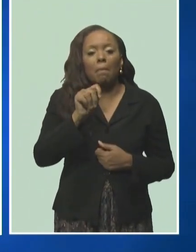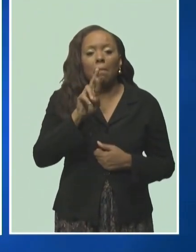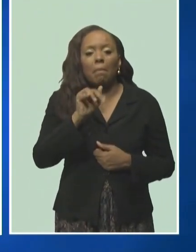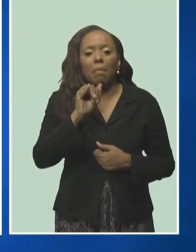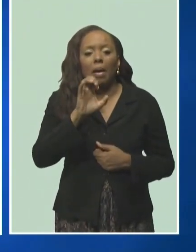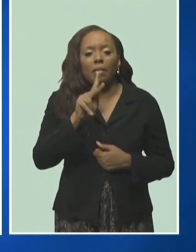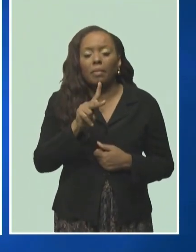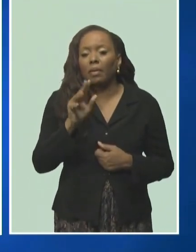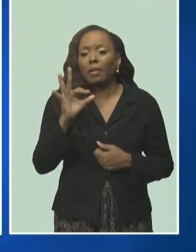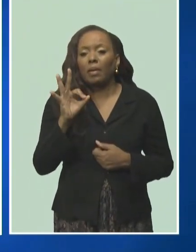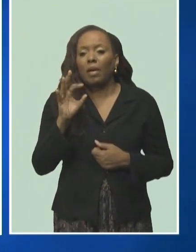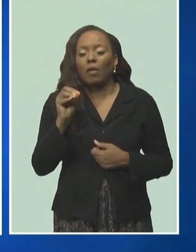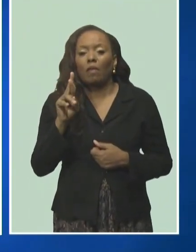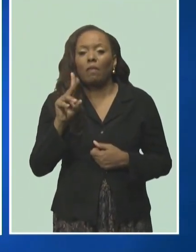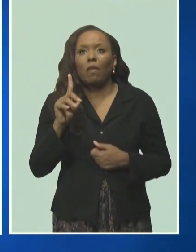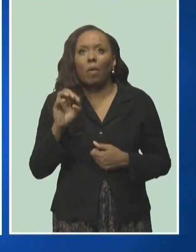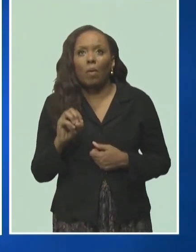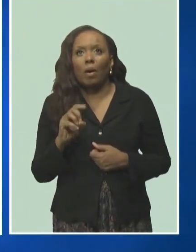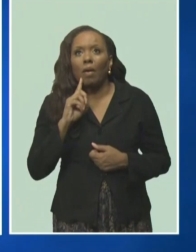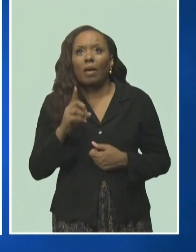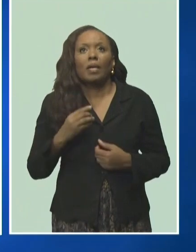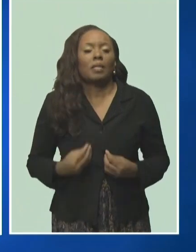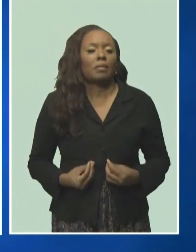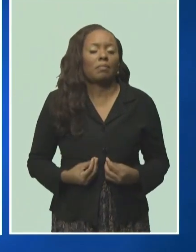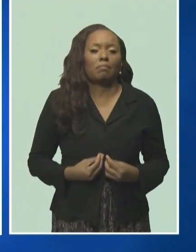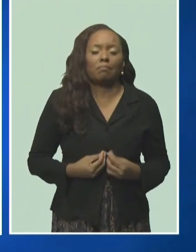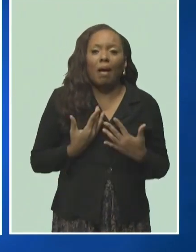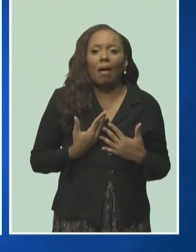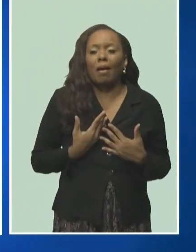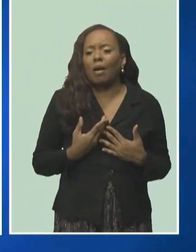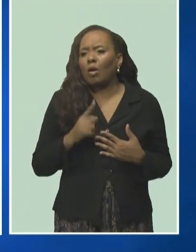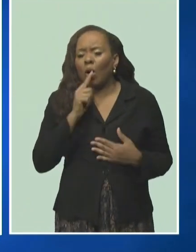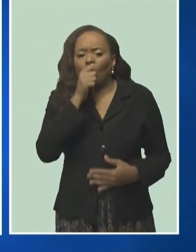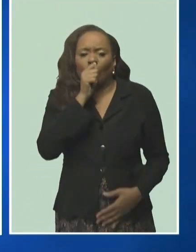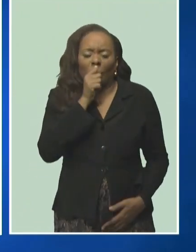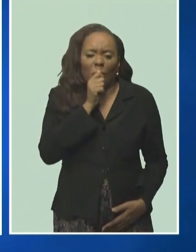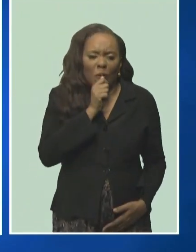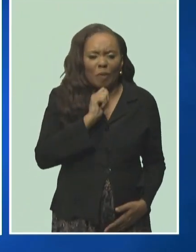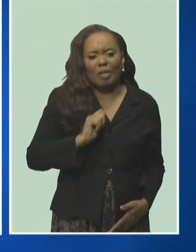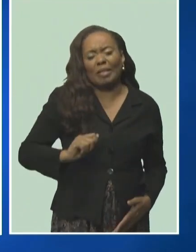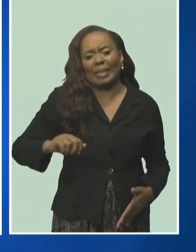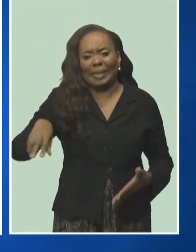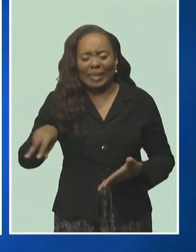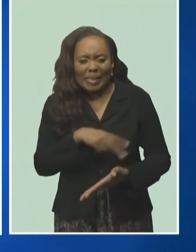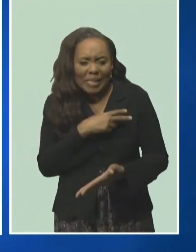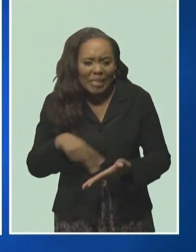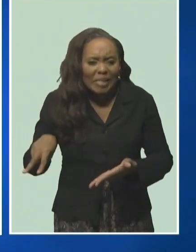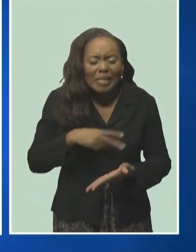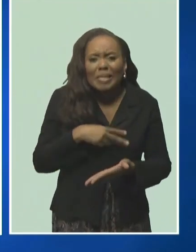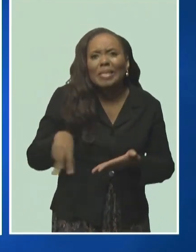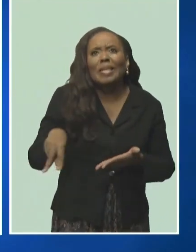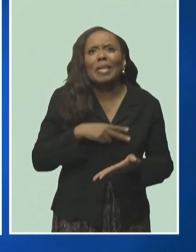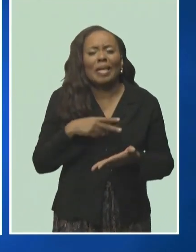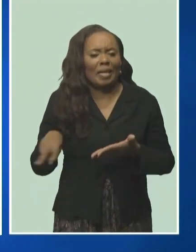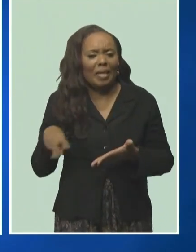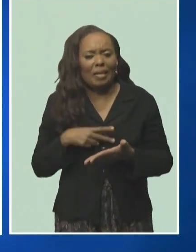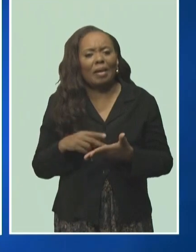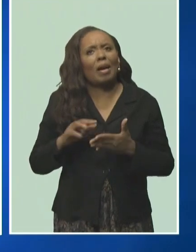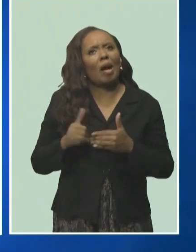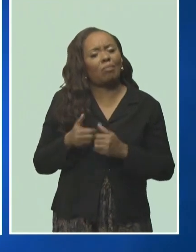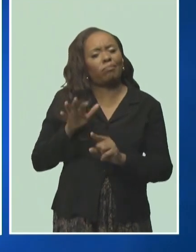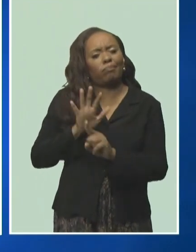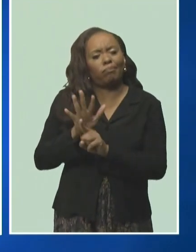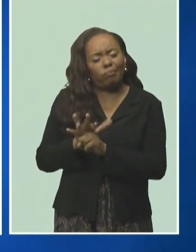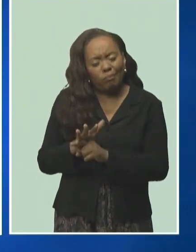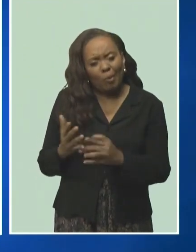inspires us all with his amazing determination to live his life as he wants, and he's a